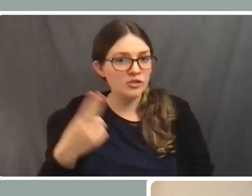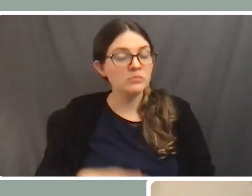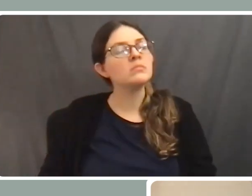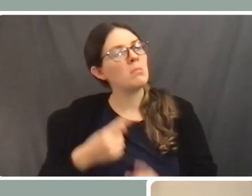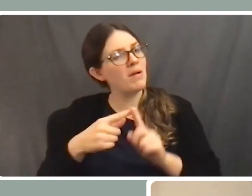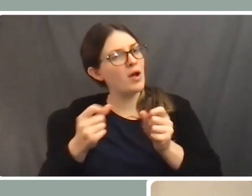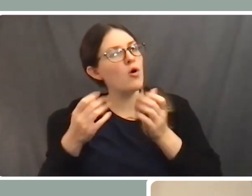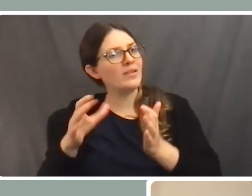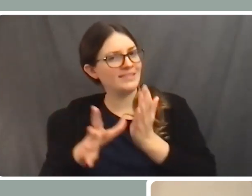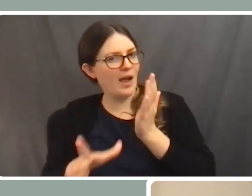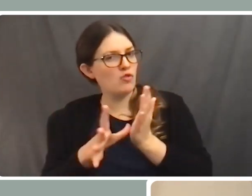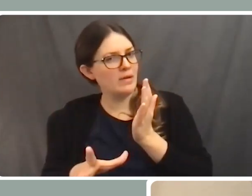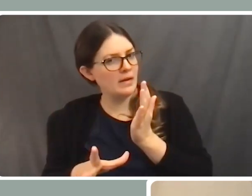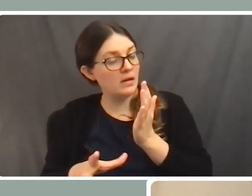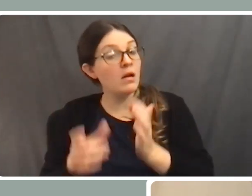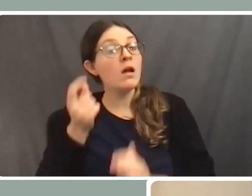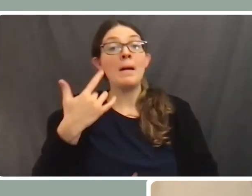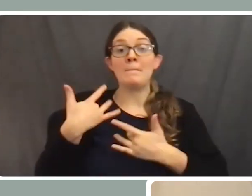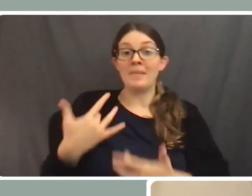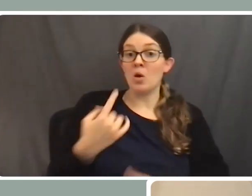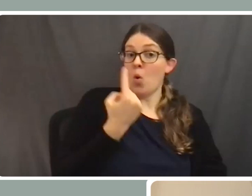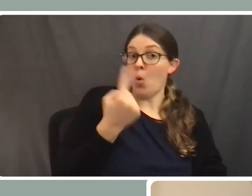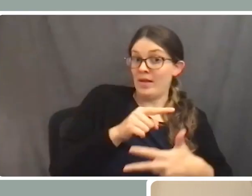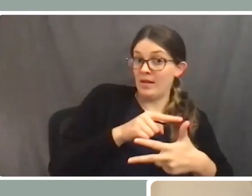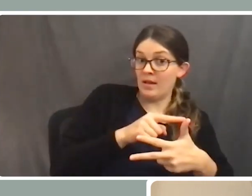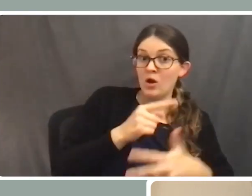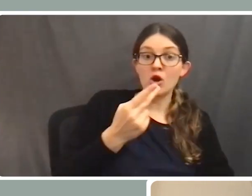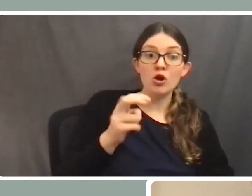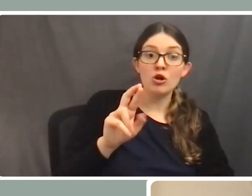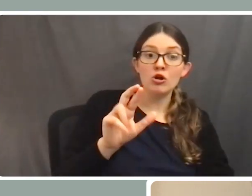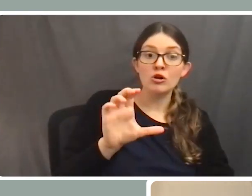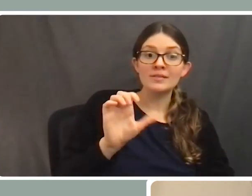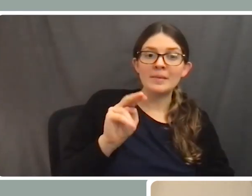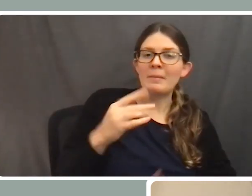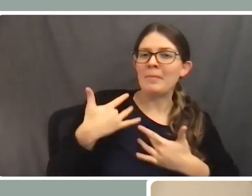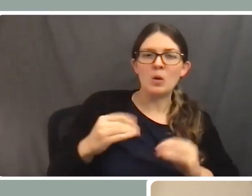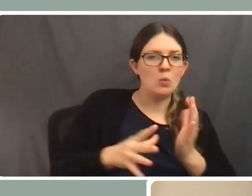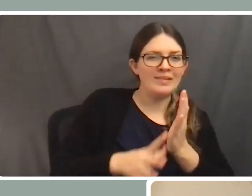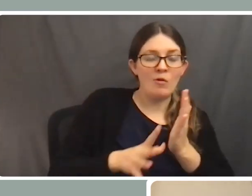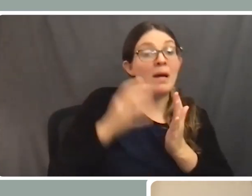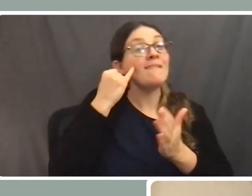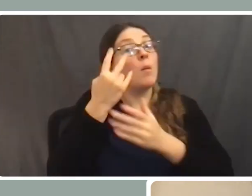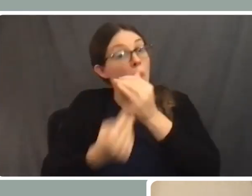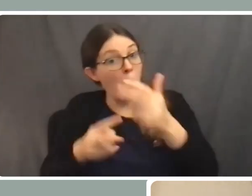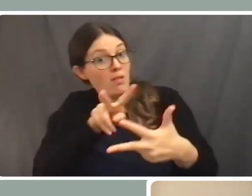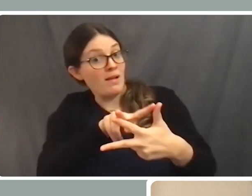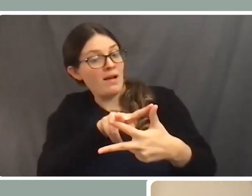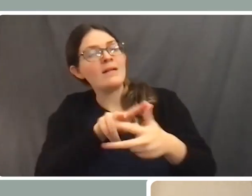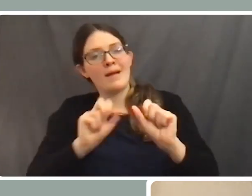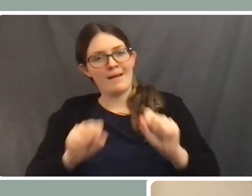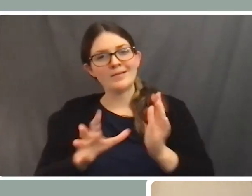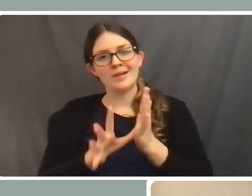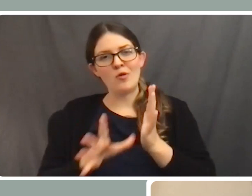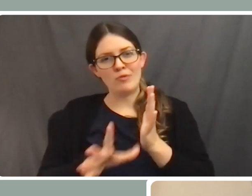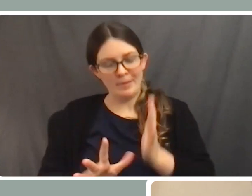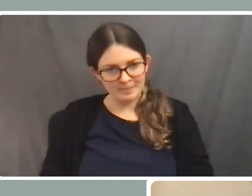diarrhea. And Herceptin by itself usually doesn't cause diarrhea. So, there's a little bit of additional day-to-day side